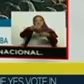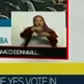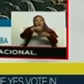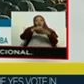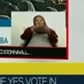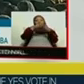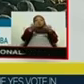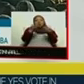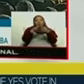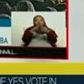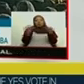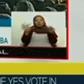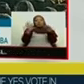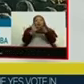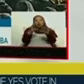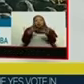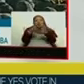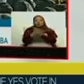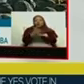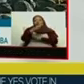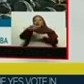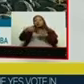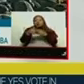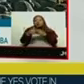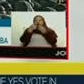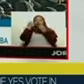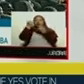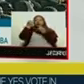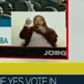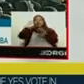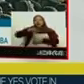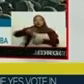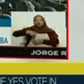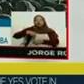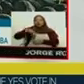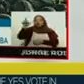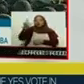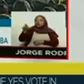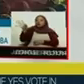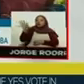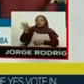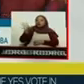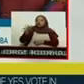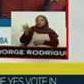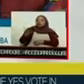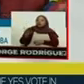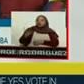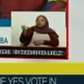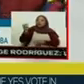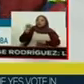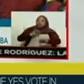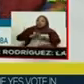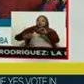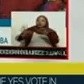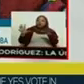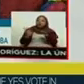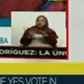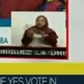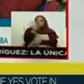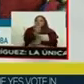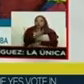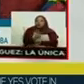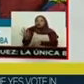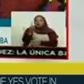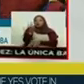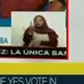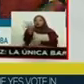all 5 votes today in this national referendum comes as an important countermeasure to the